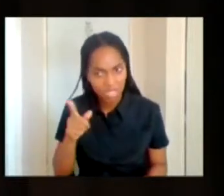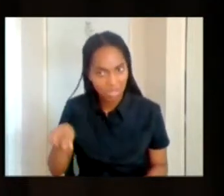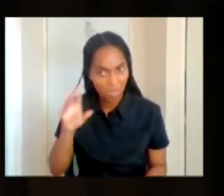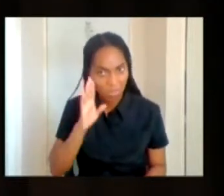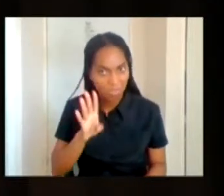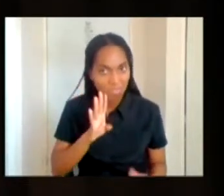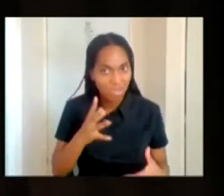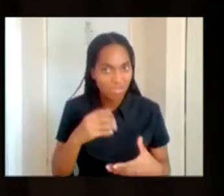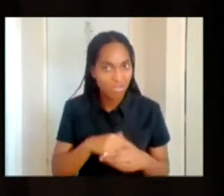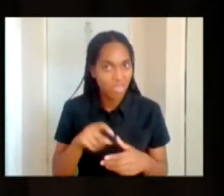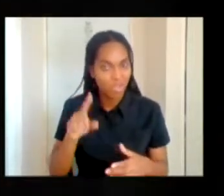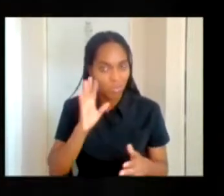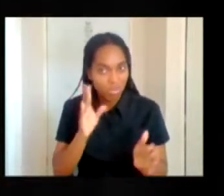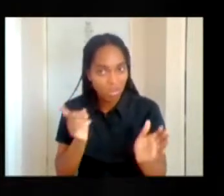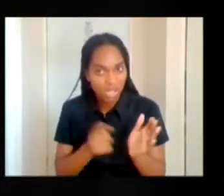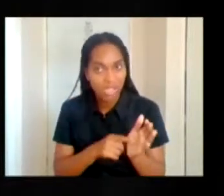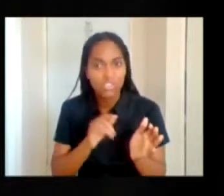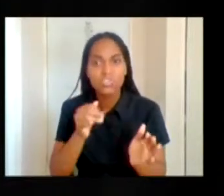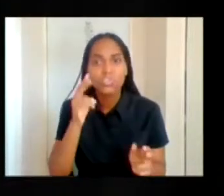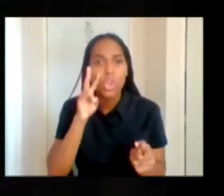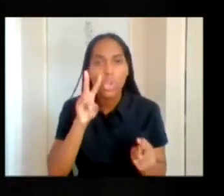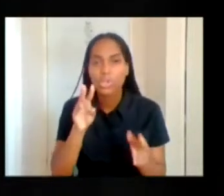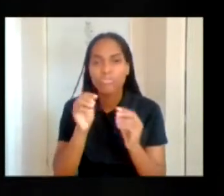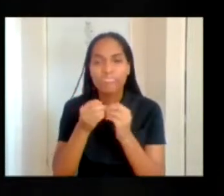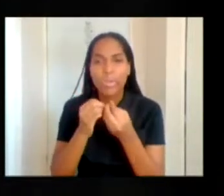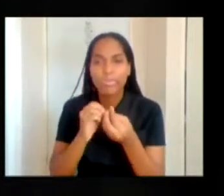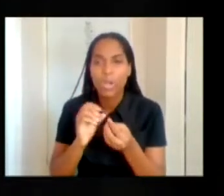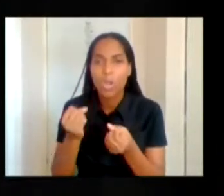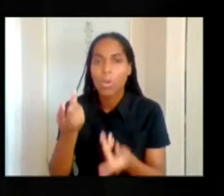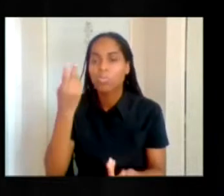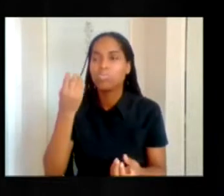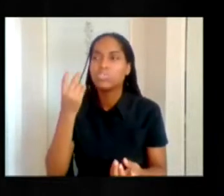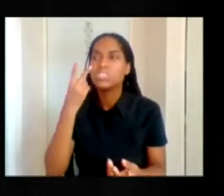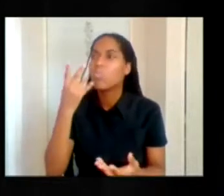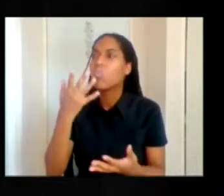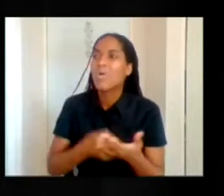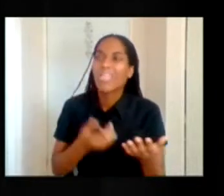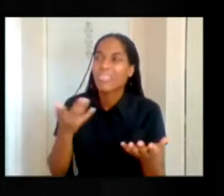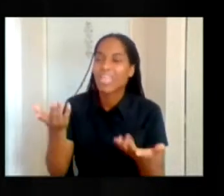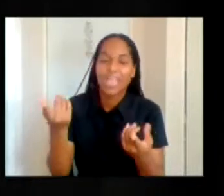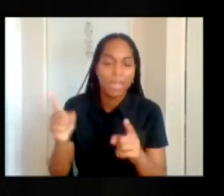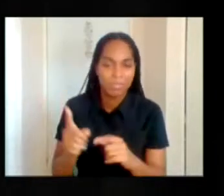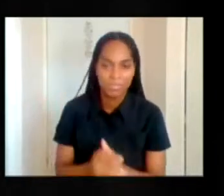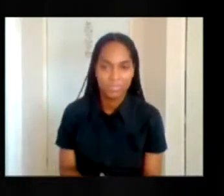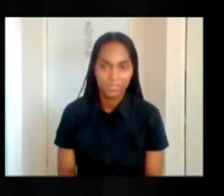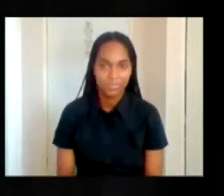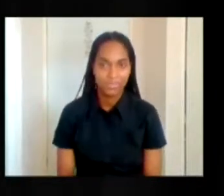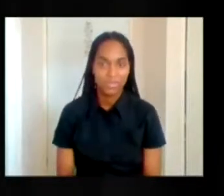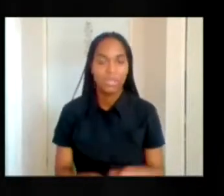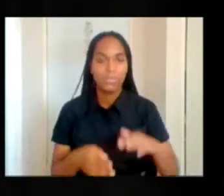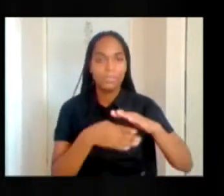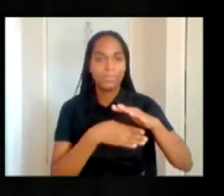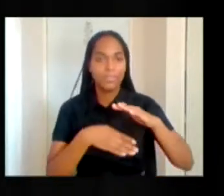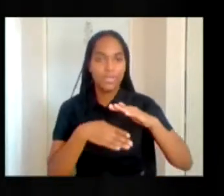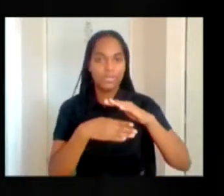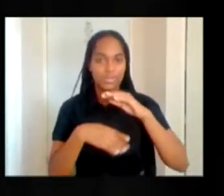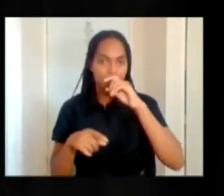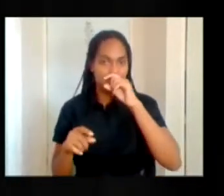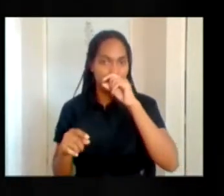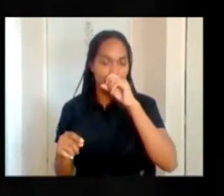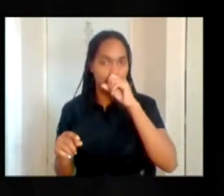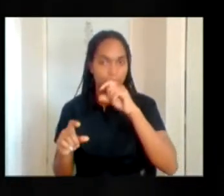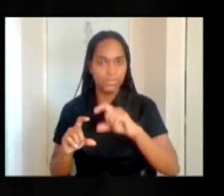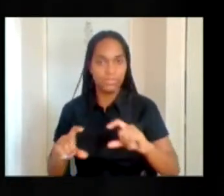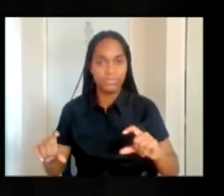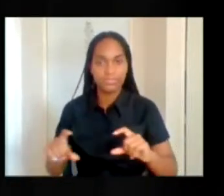going to click through? And just look at the numbers and see what's out there. The bottom angle, we moved away